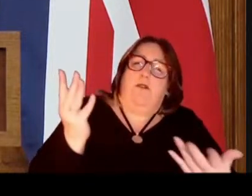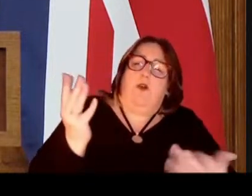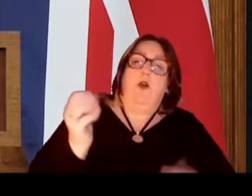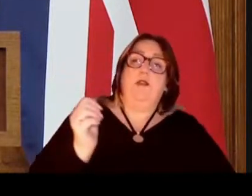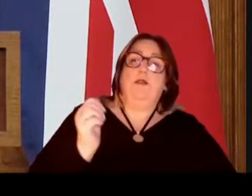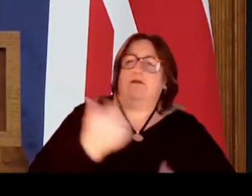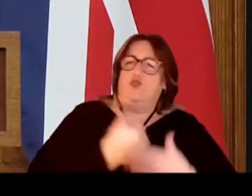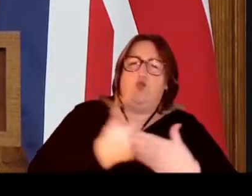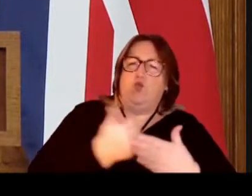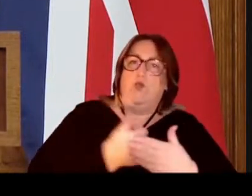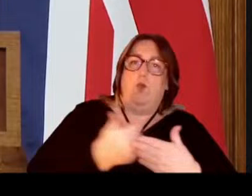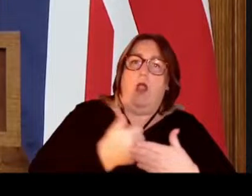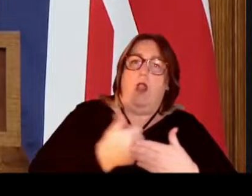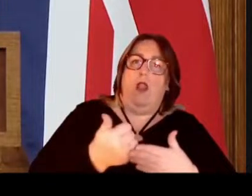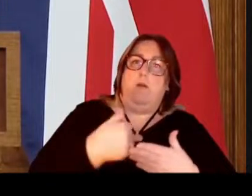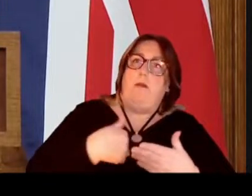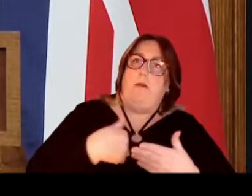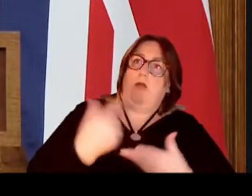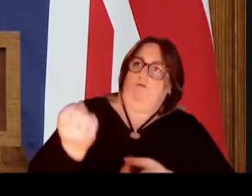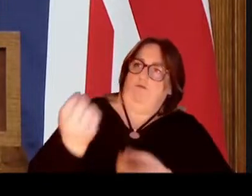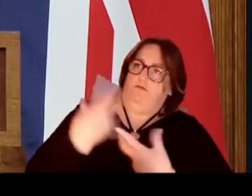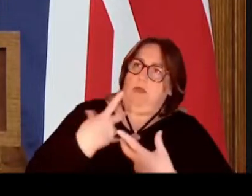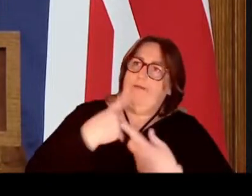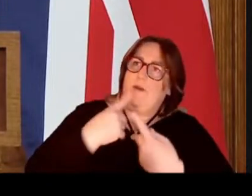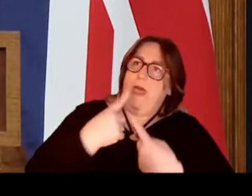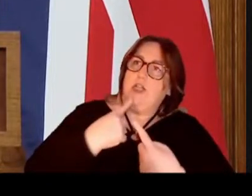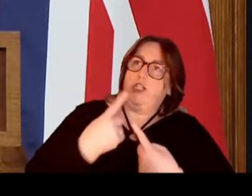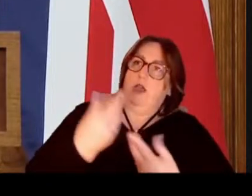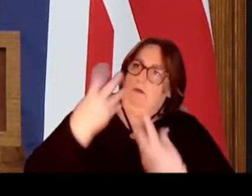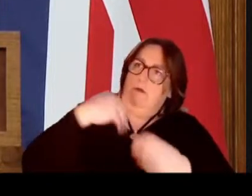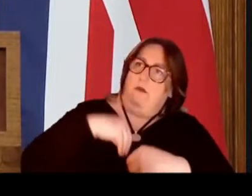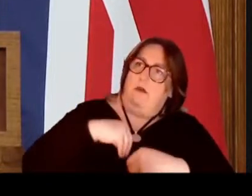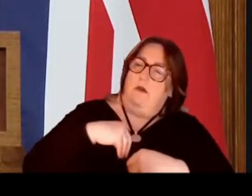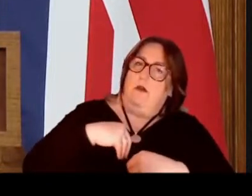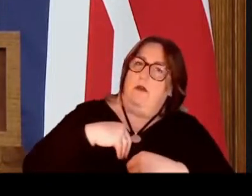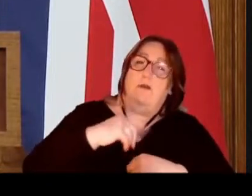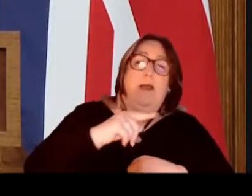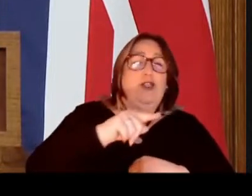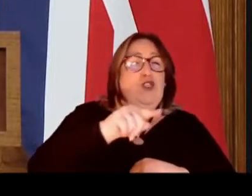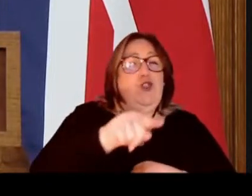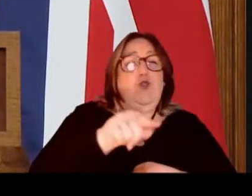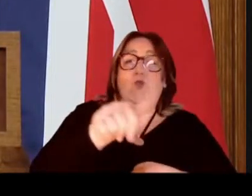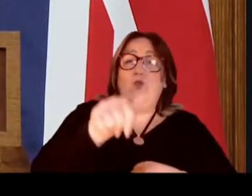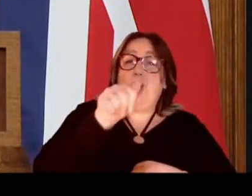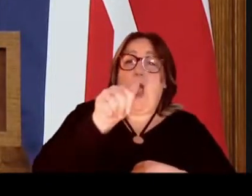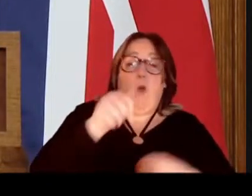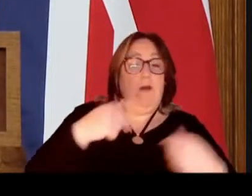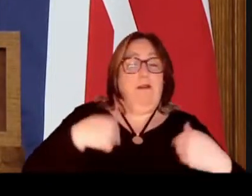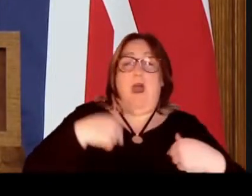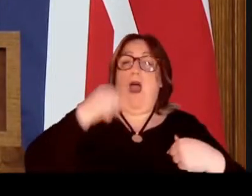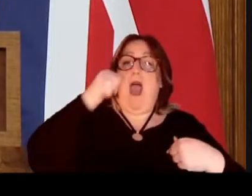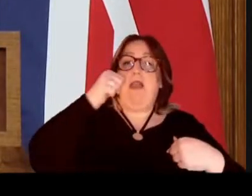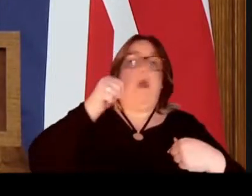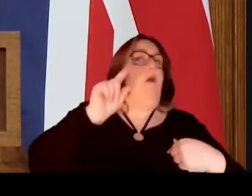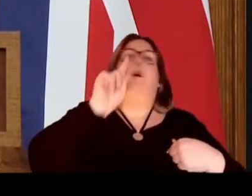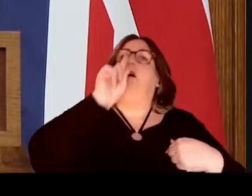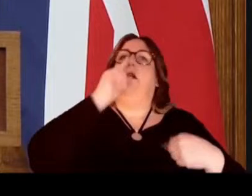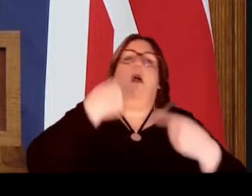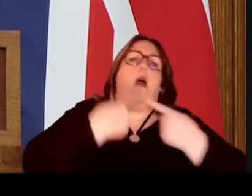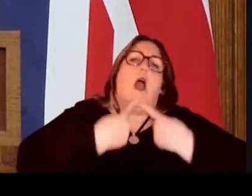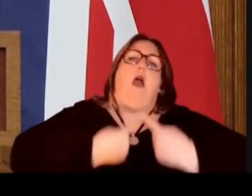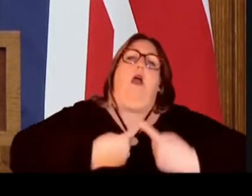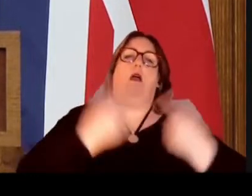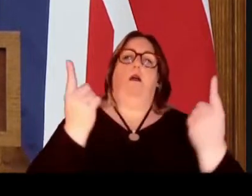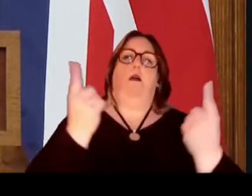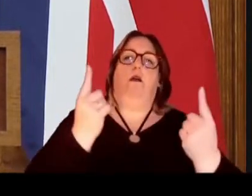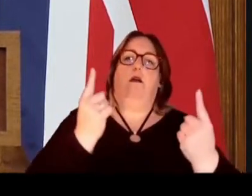this. But you know and I know that it would not have been right to disclose those details. The